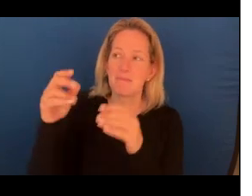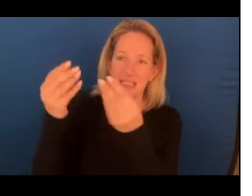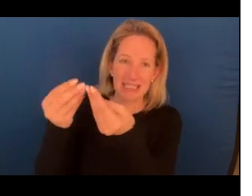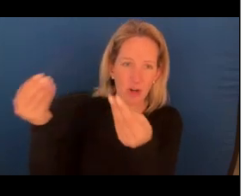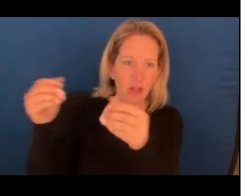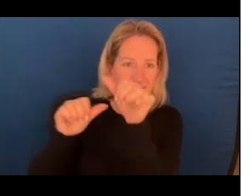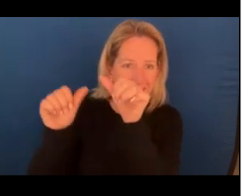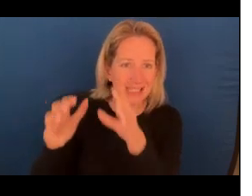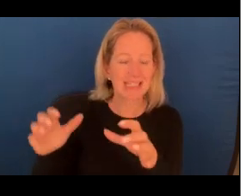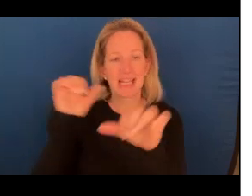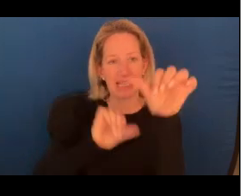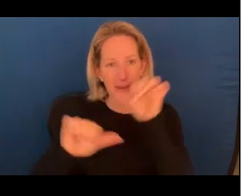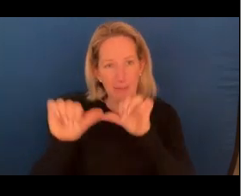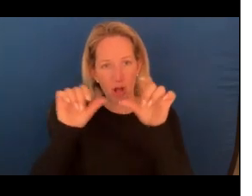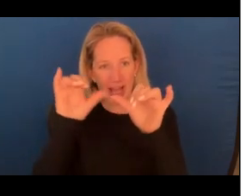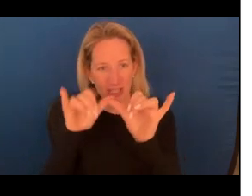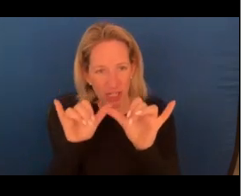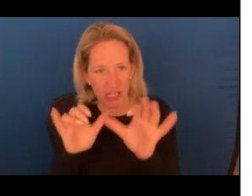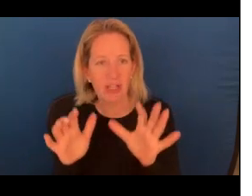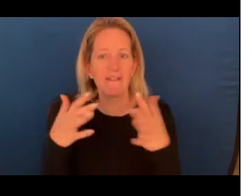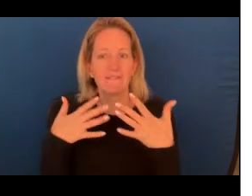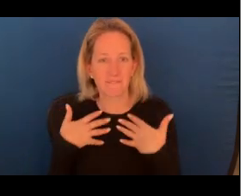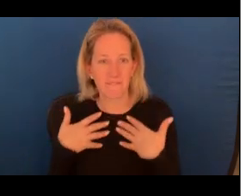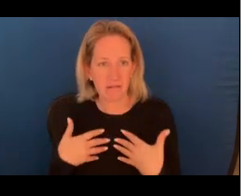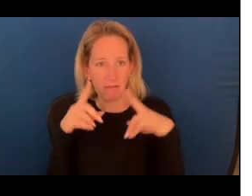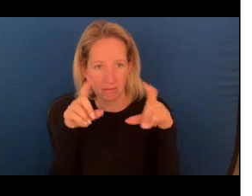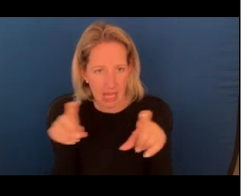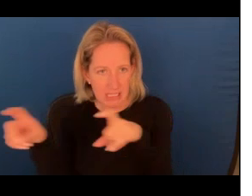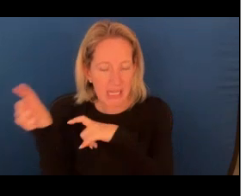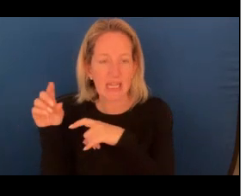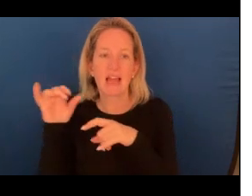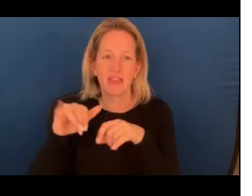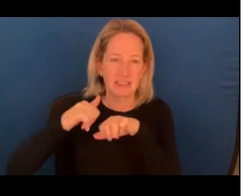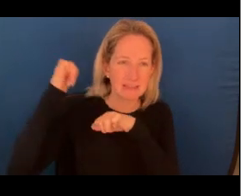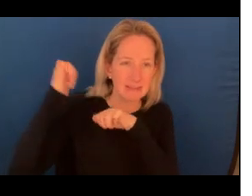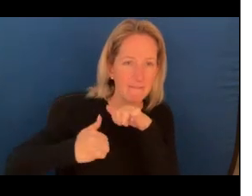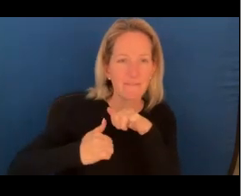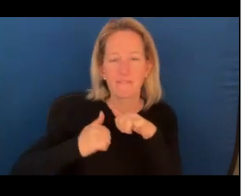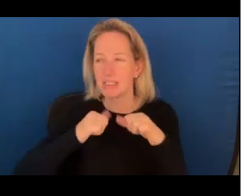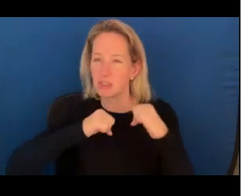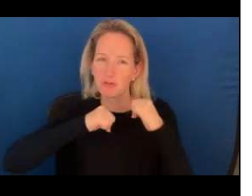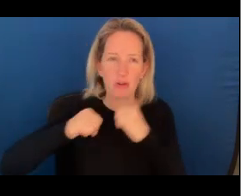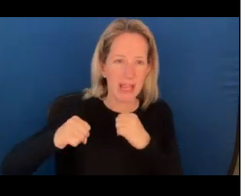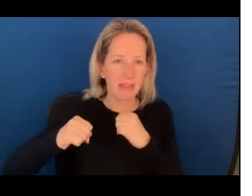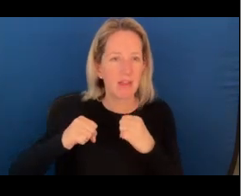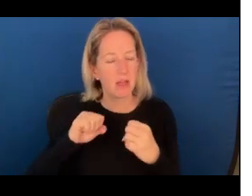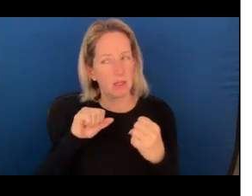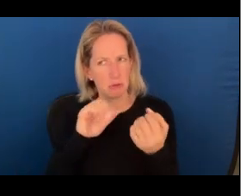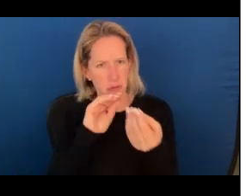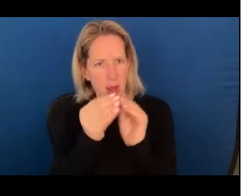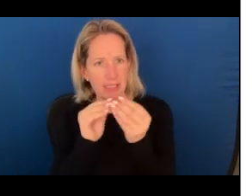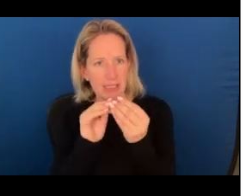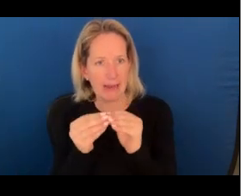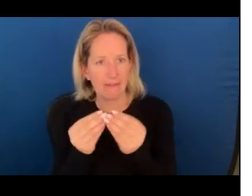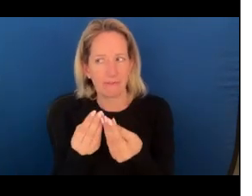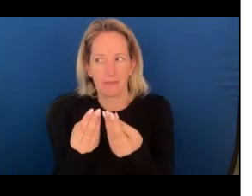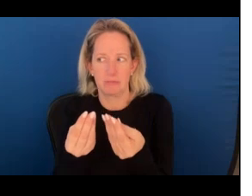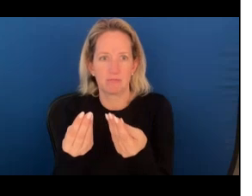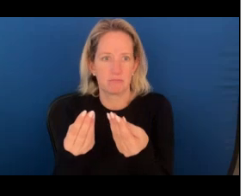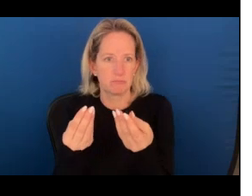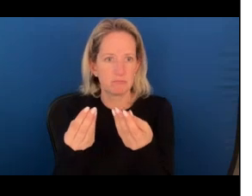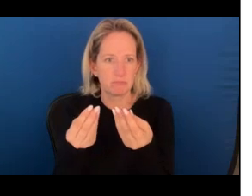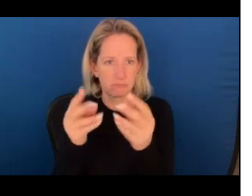actually physically testing like tensile strength and toughness, some actual, you know, quantitative properties of these materials